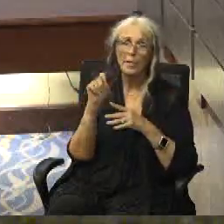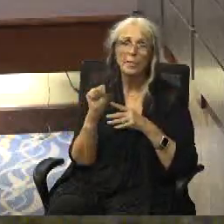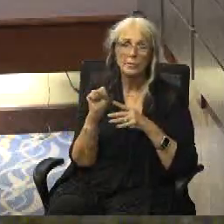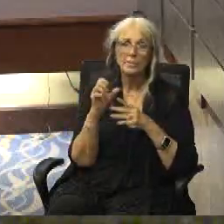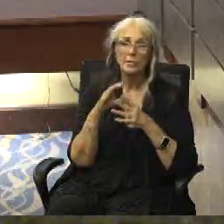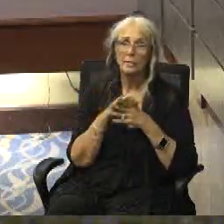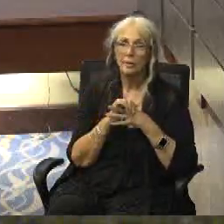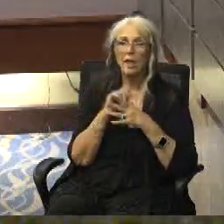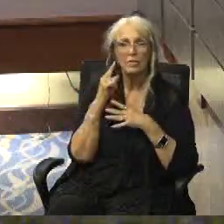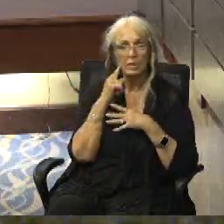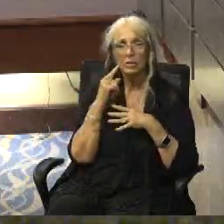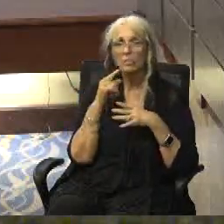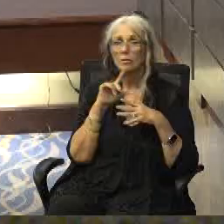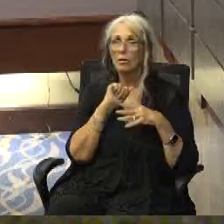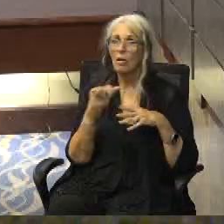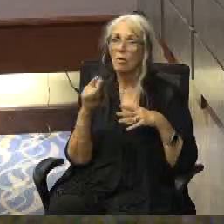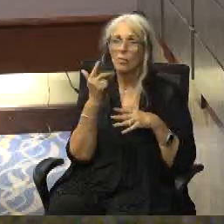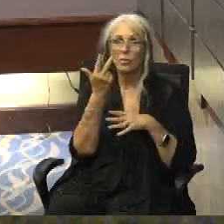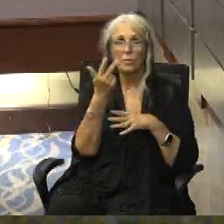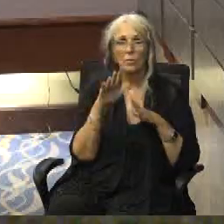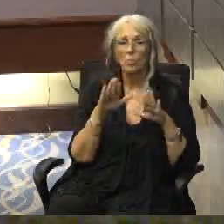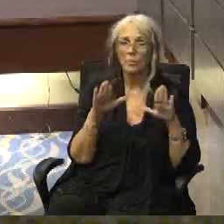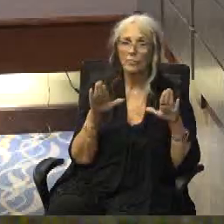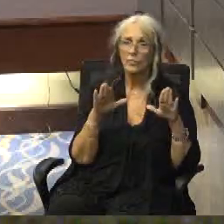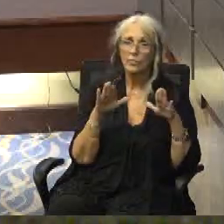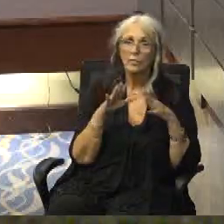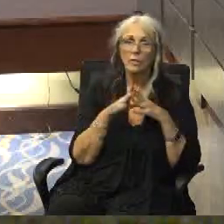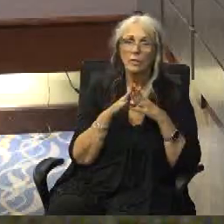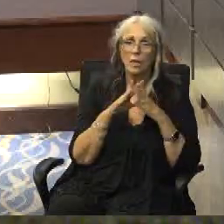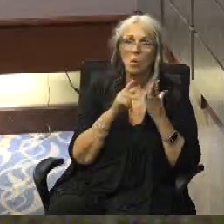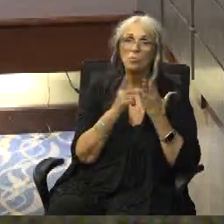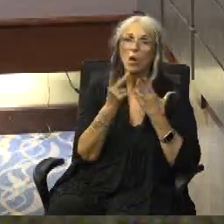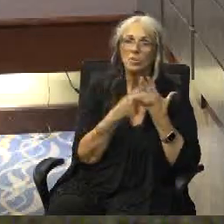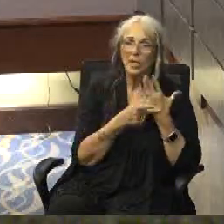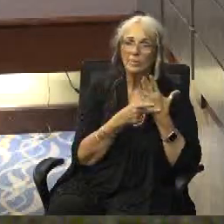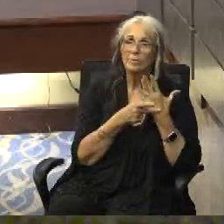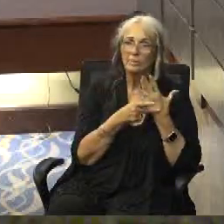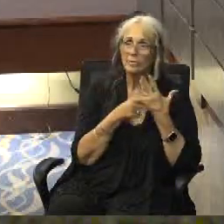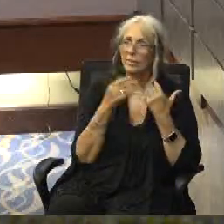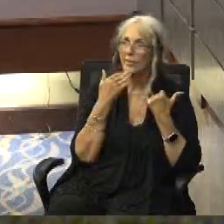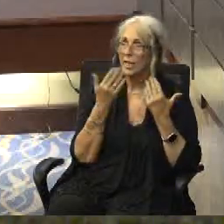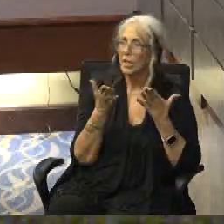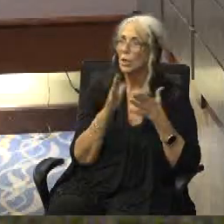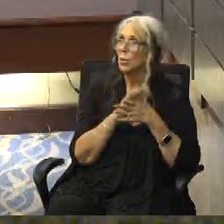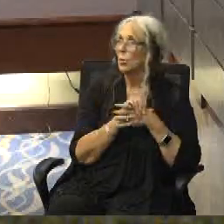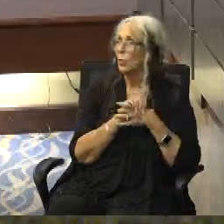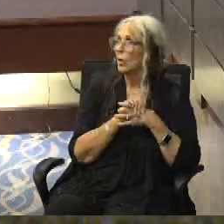But I think they're all three great projects. Thank you.